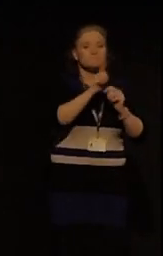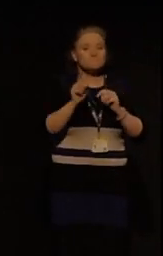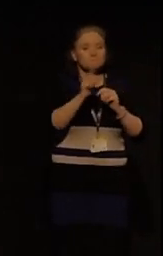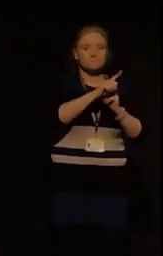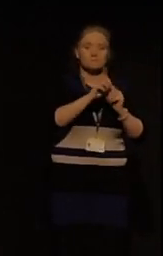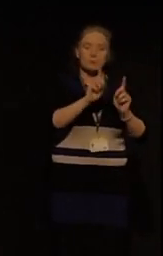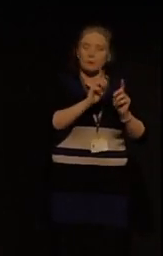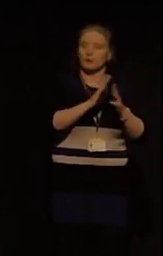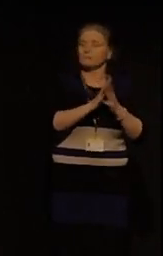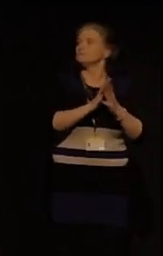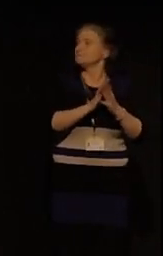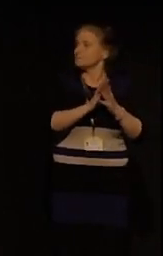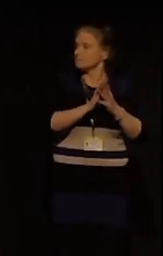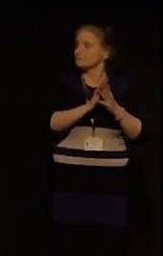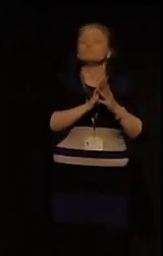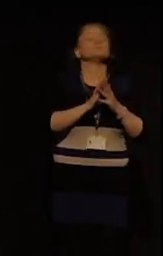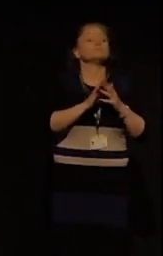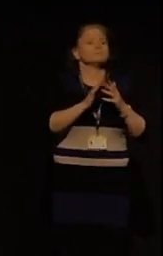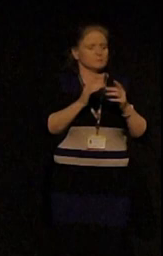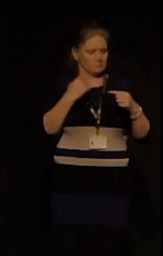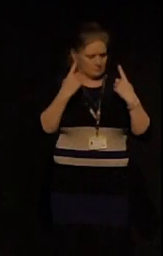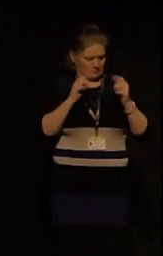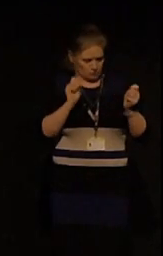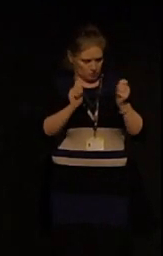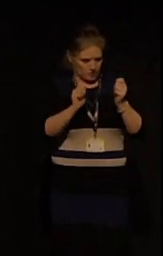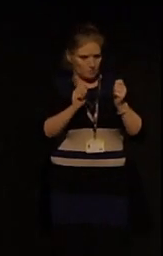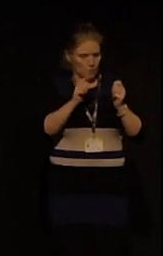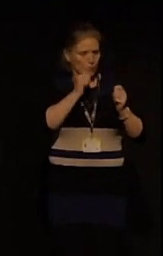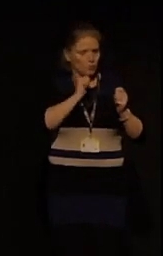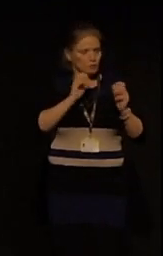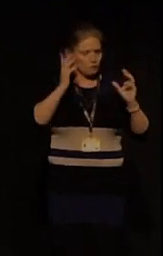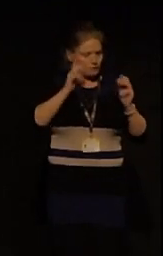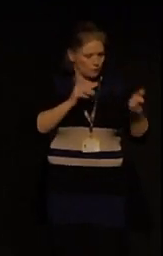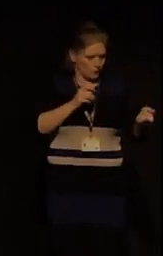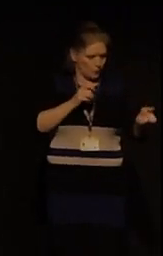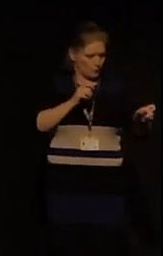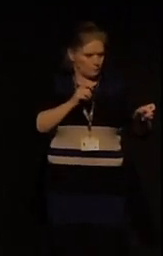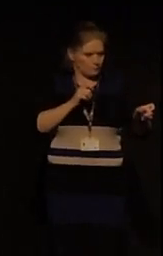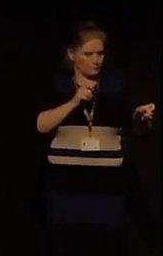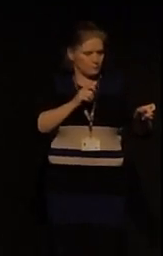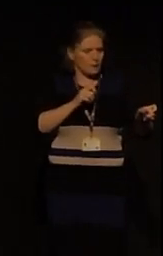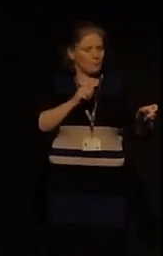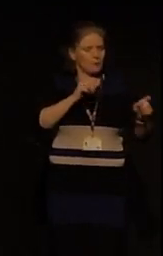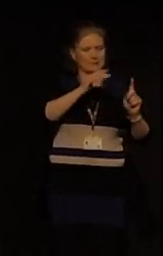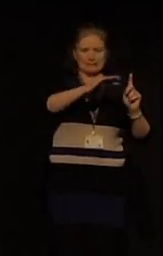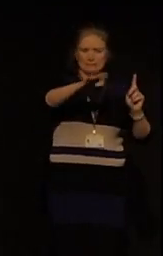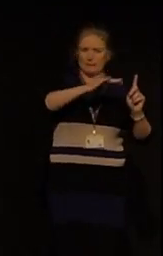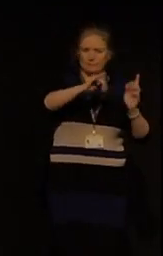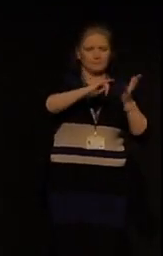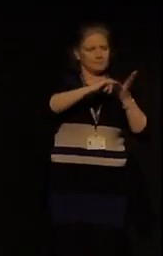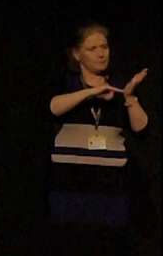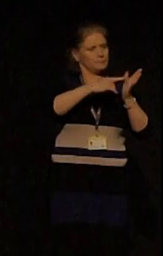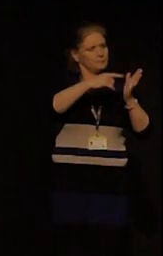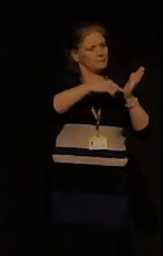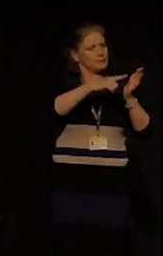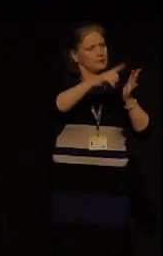fades. And what do? You reach over to your radio, you turn up the volume control, and what do? You hear the static electricity.